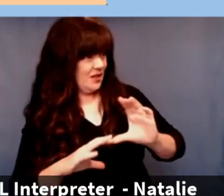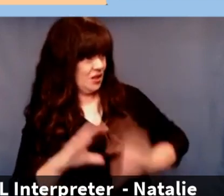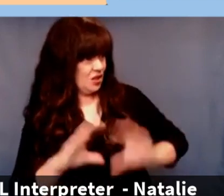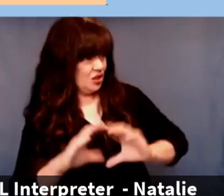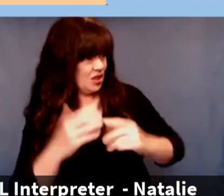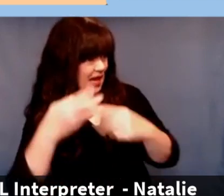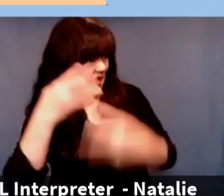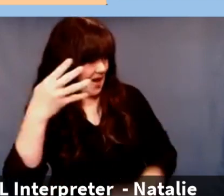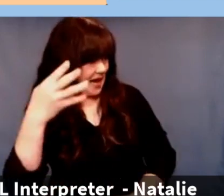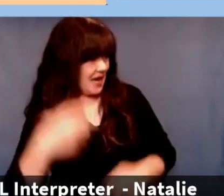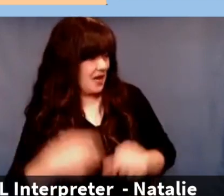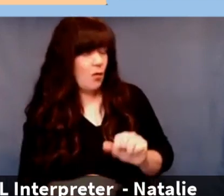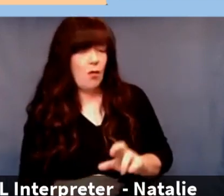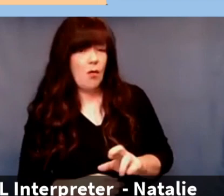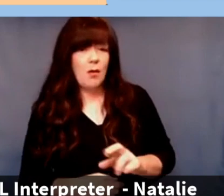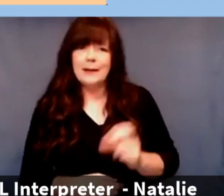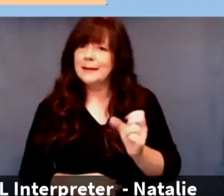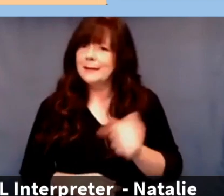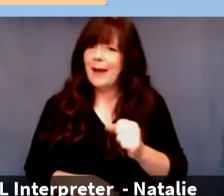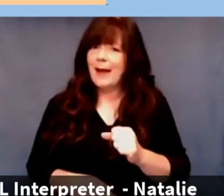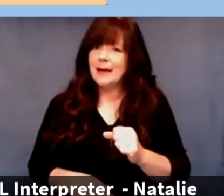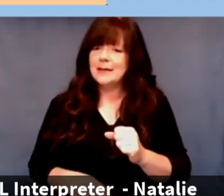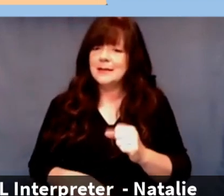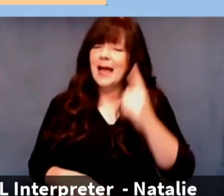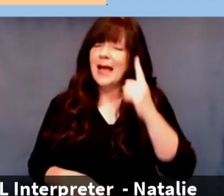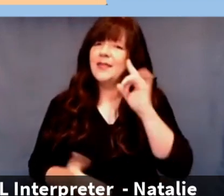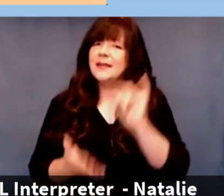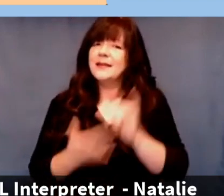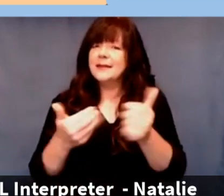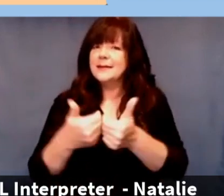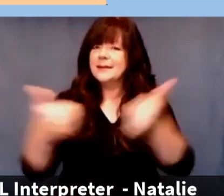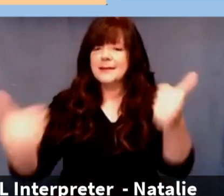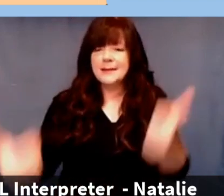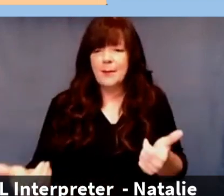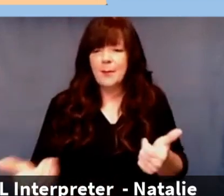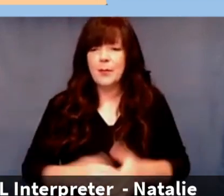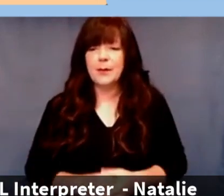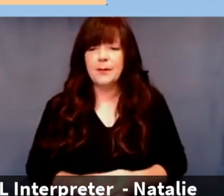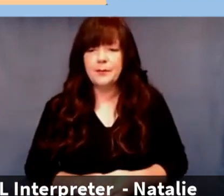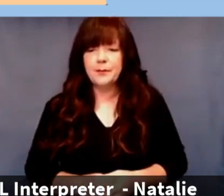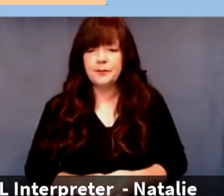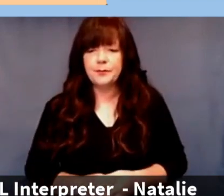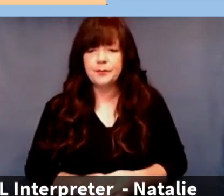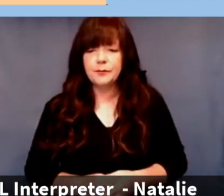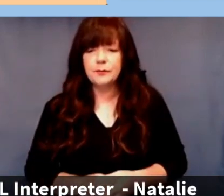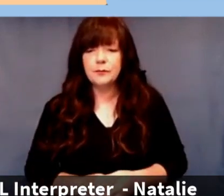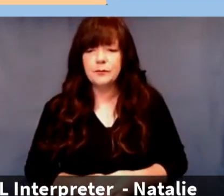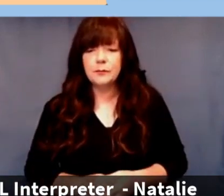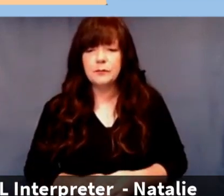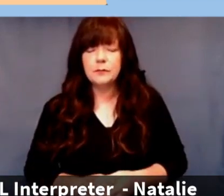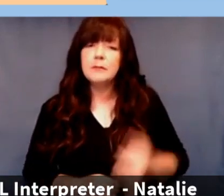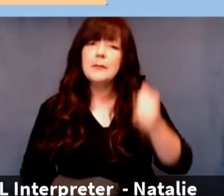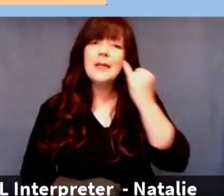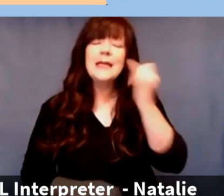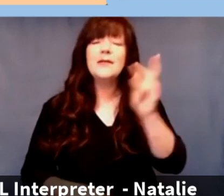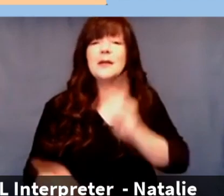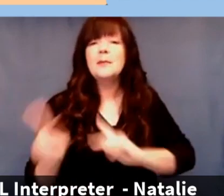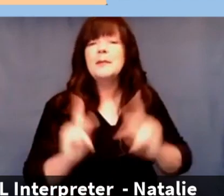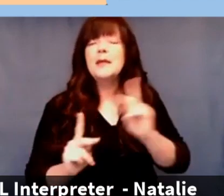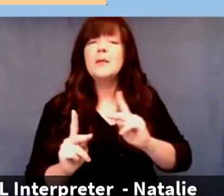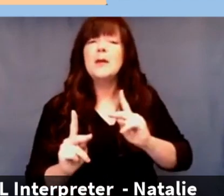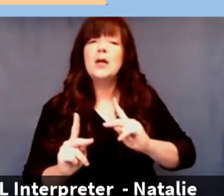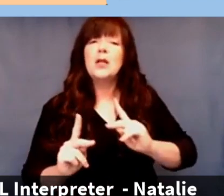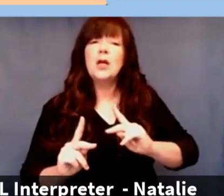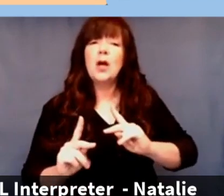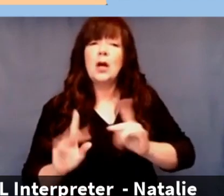Yeah, like I I can't. think the chat is separately, if people are like talking. I